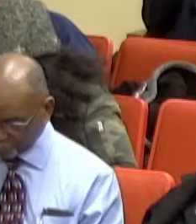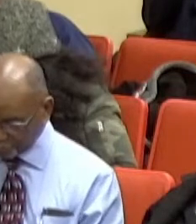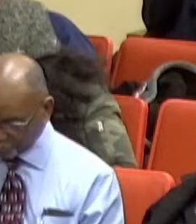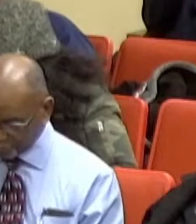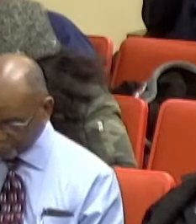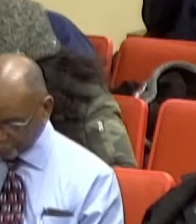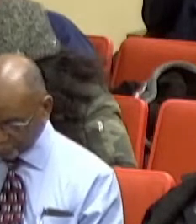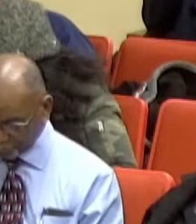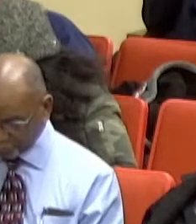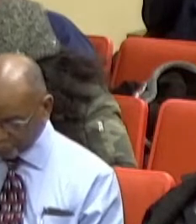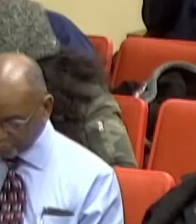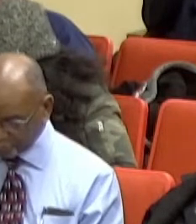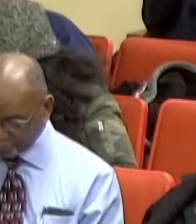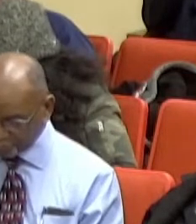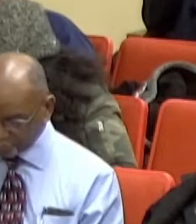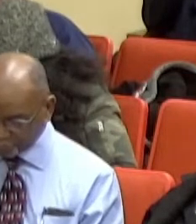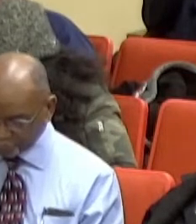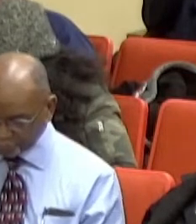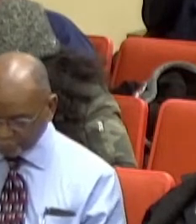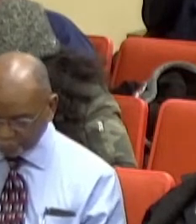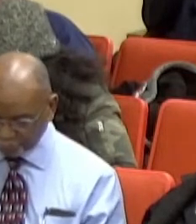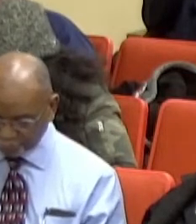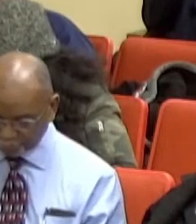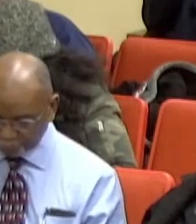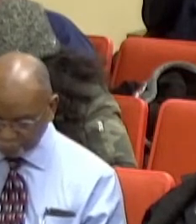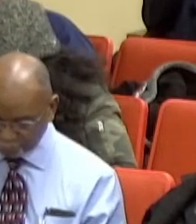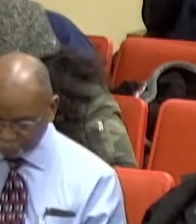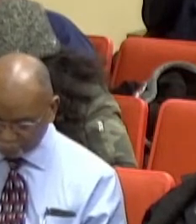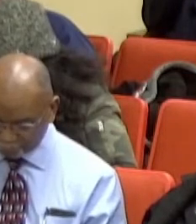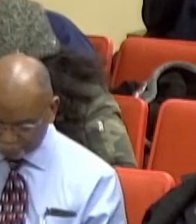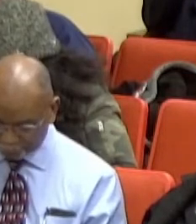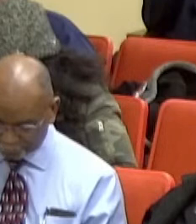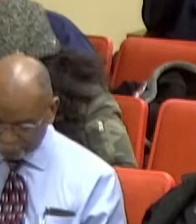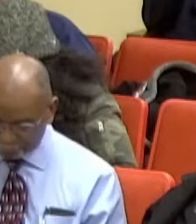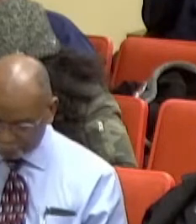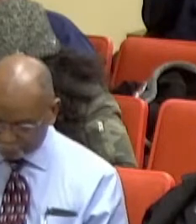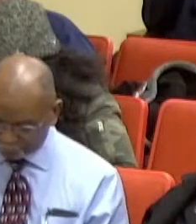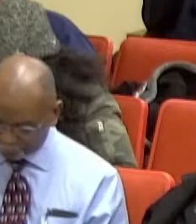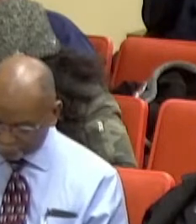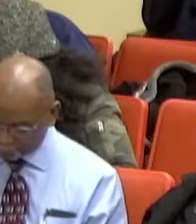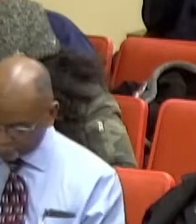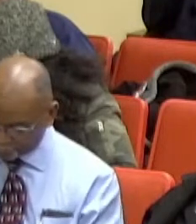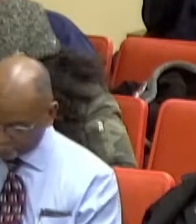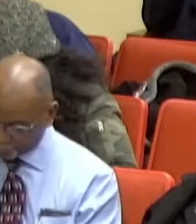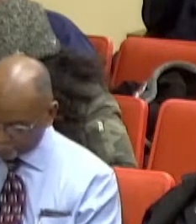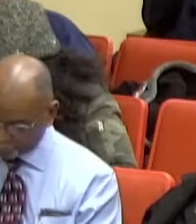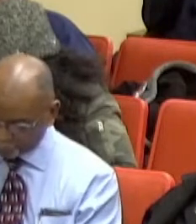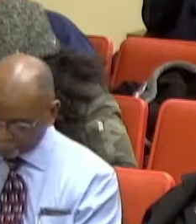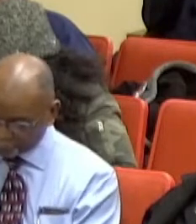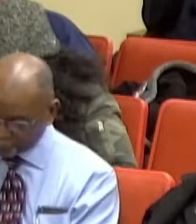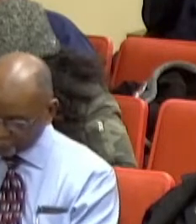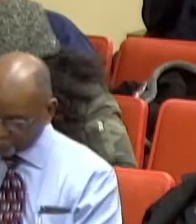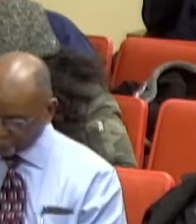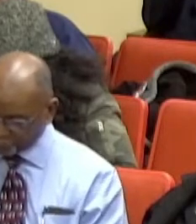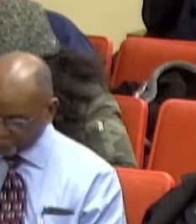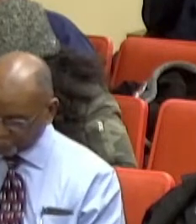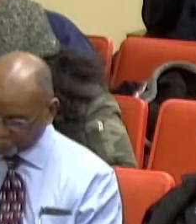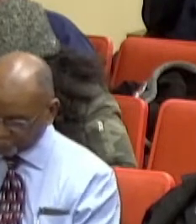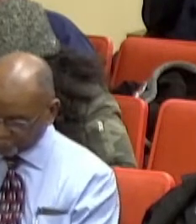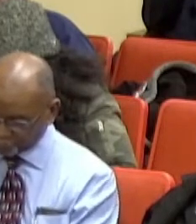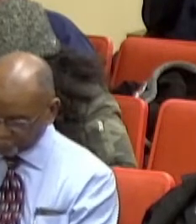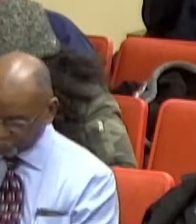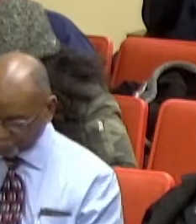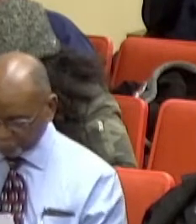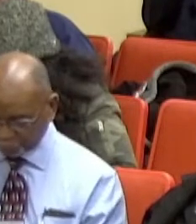be. It's just an area that has to be monitored by TDEC and during construction to make sure that state and federal